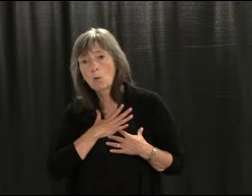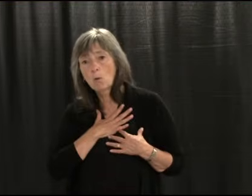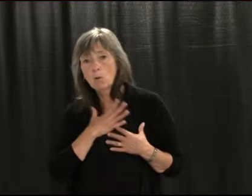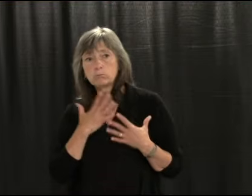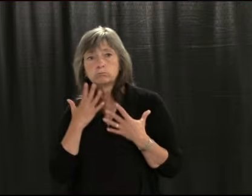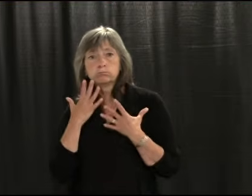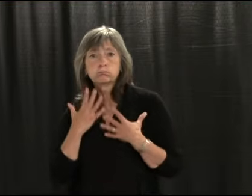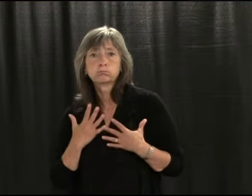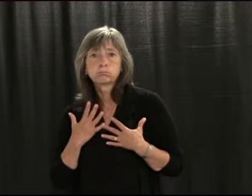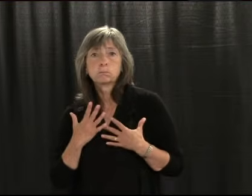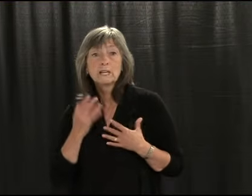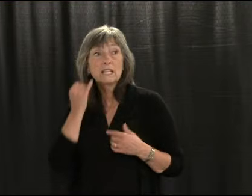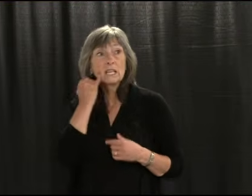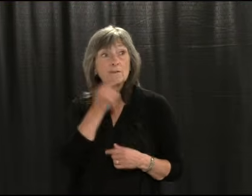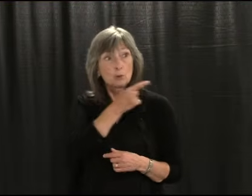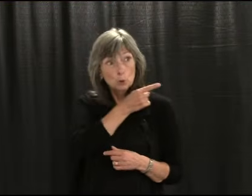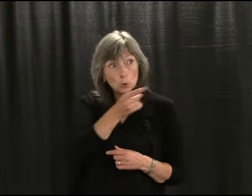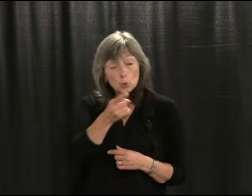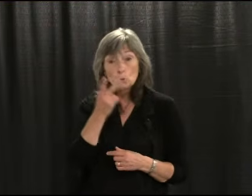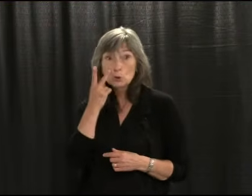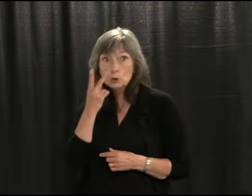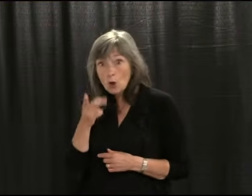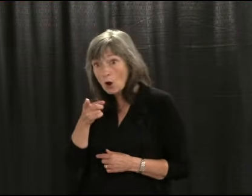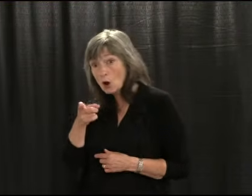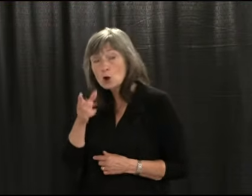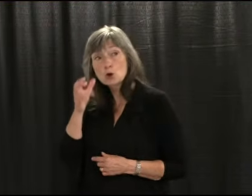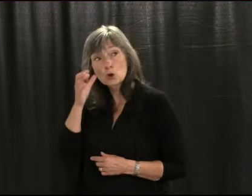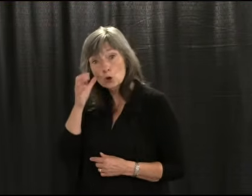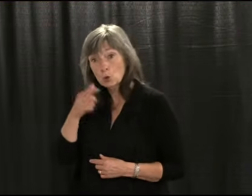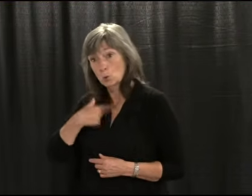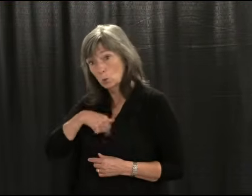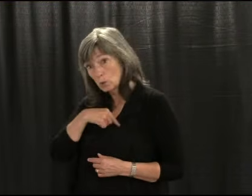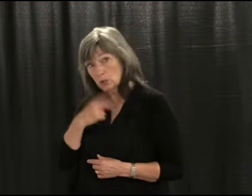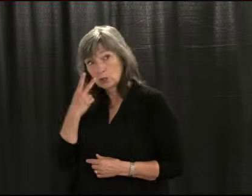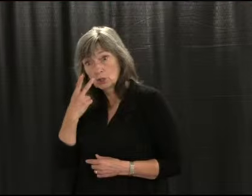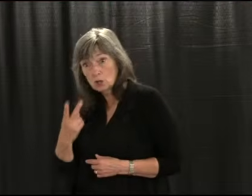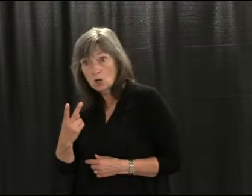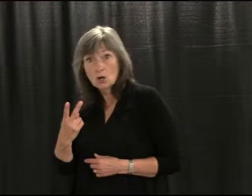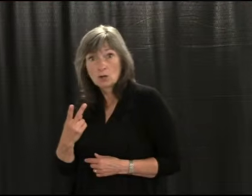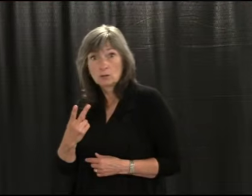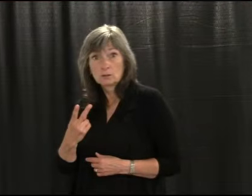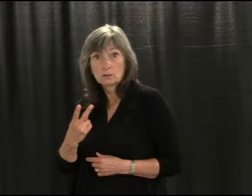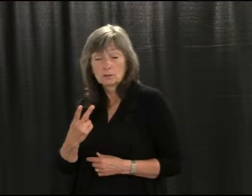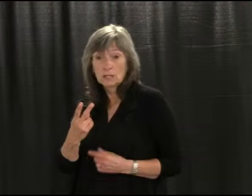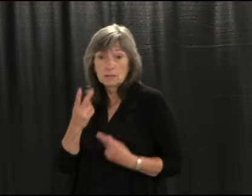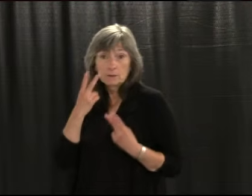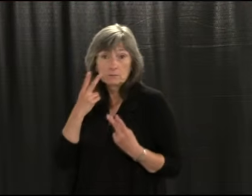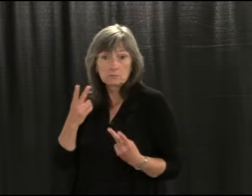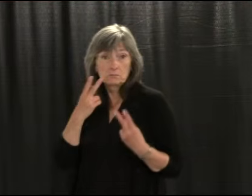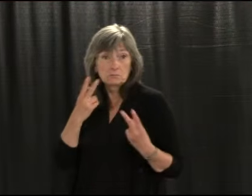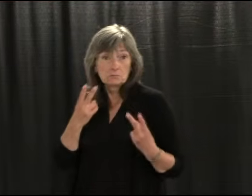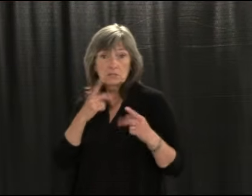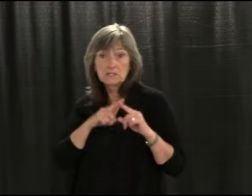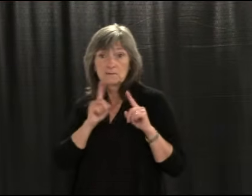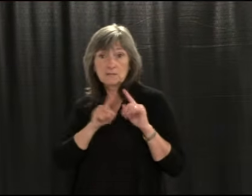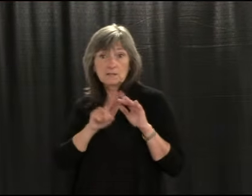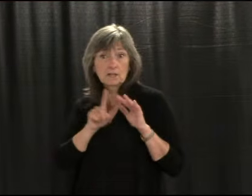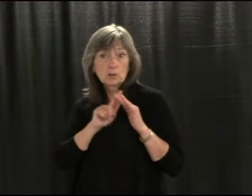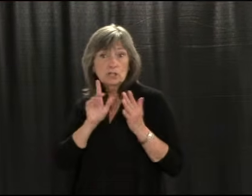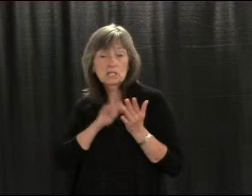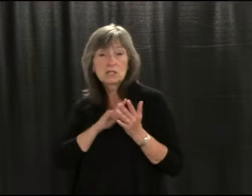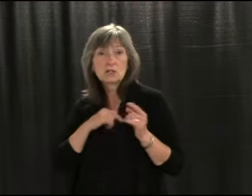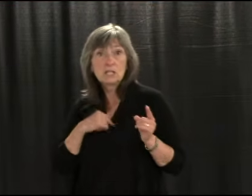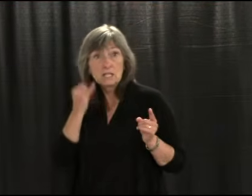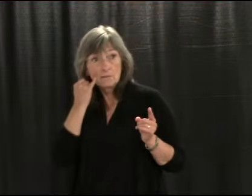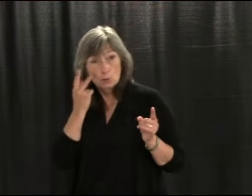if the people saw and heard what we did, even over a number of visits to different evacuee centres, I don't